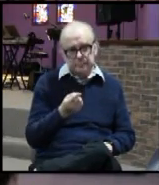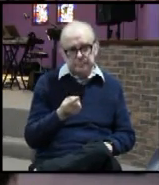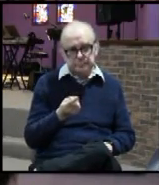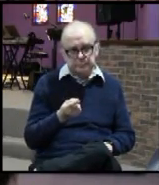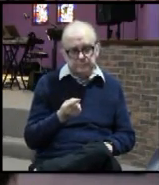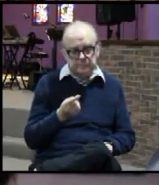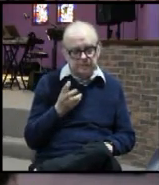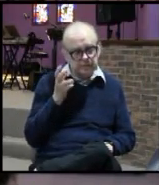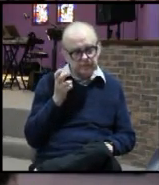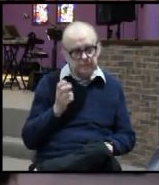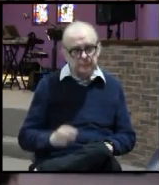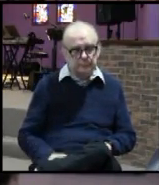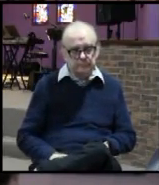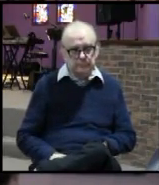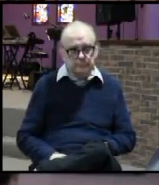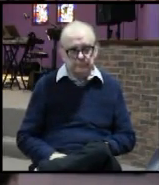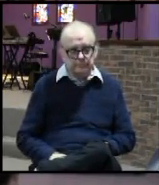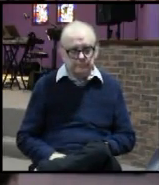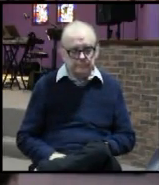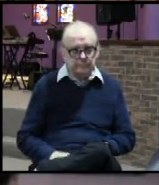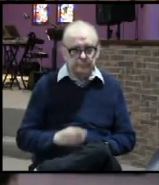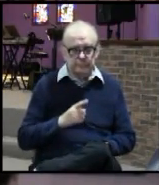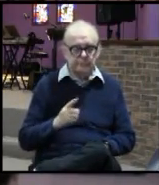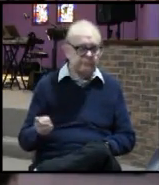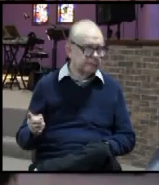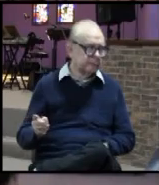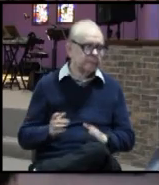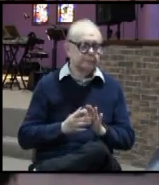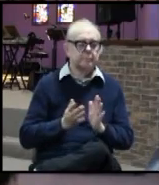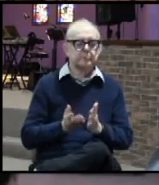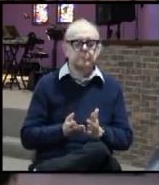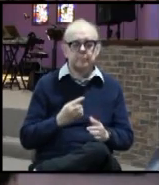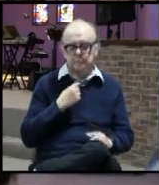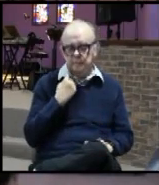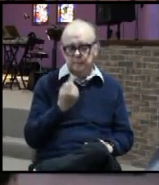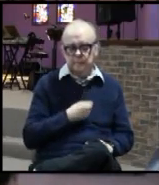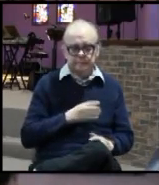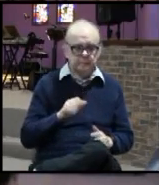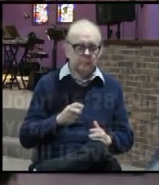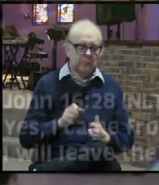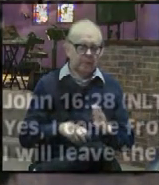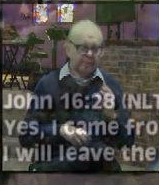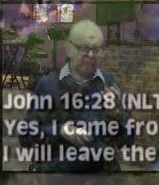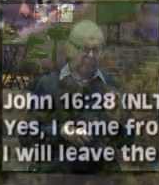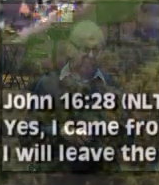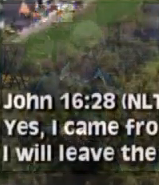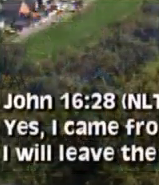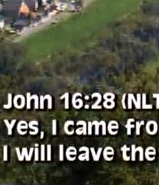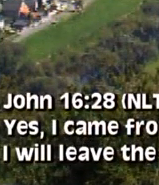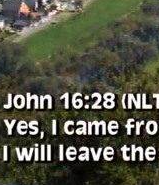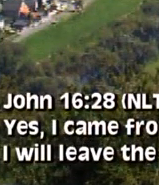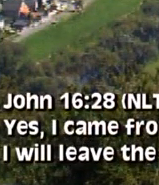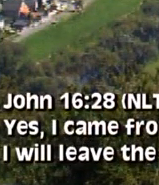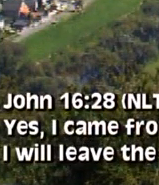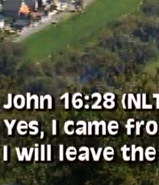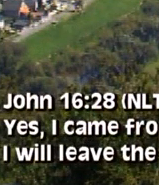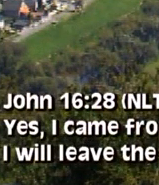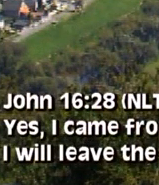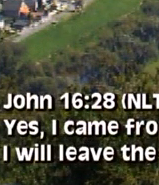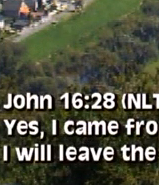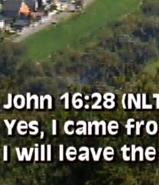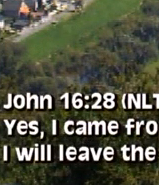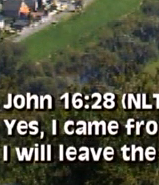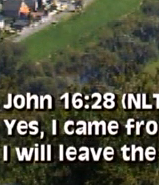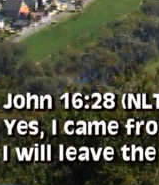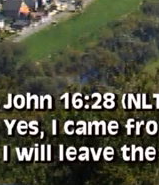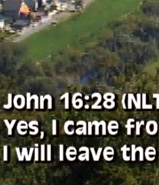listen, there it is. The Bible tells us in John chapter 16, verse 28, he says, I came from the Father, entered the